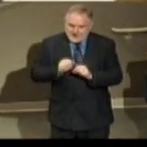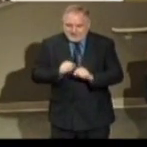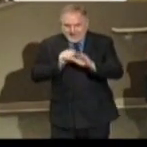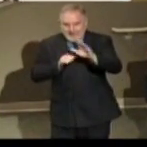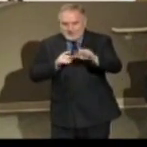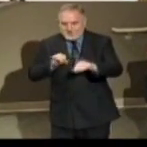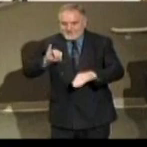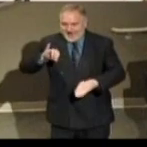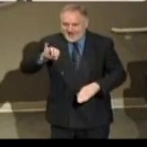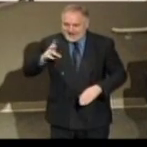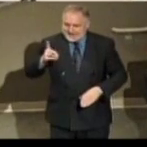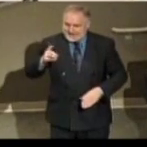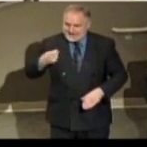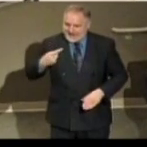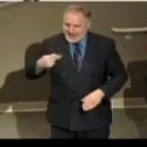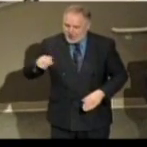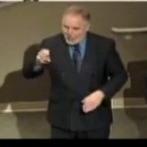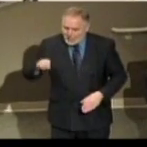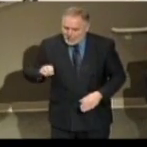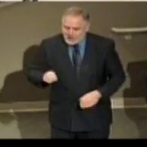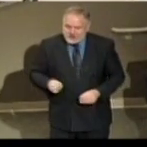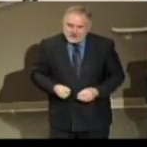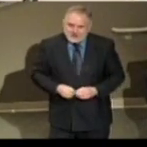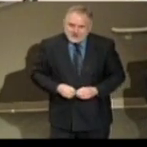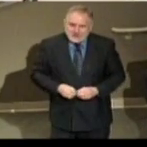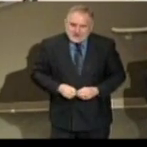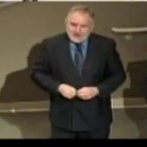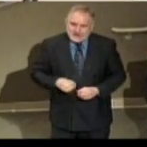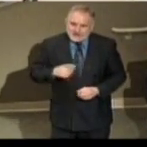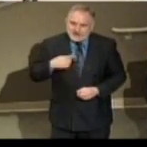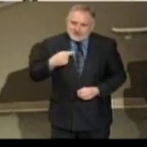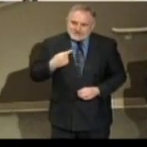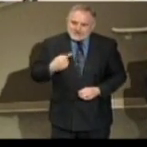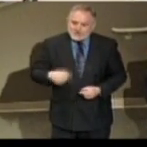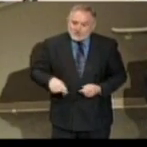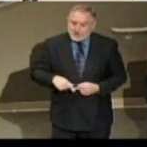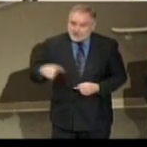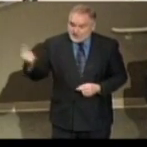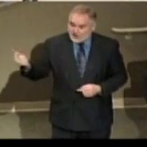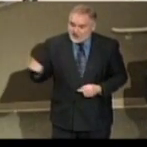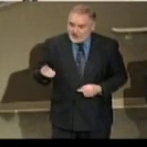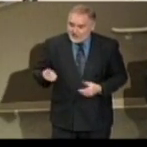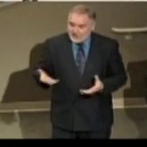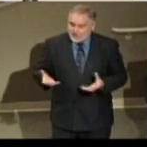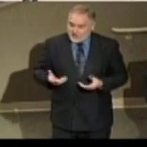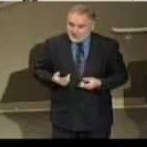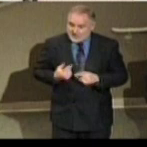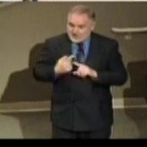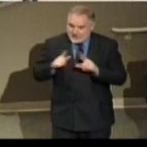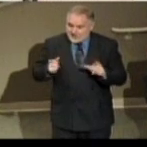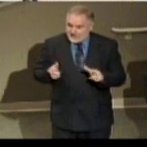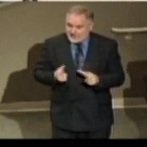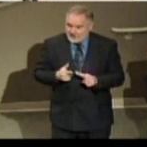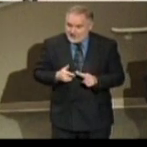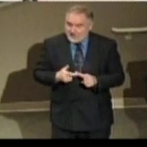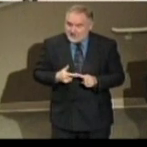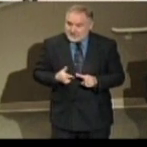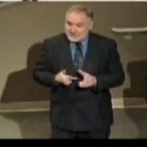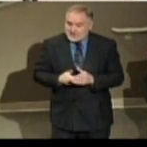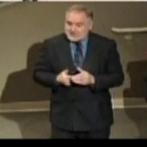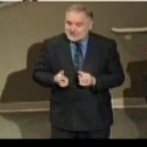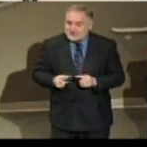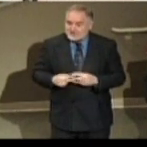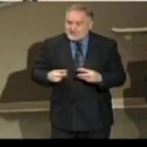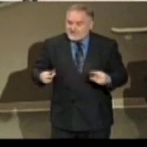church, and it was a large men's retreat, and they said, Brother Gibbs, when you come, we just want to tell you in advance, this is a very